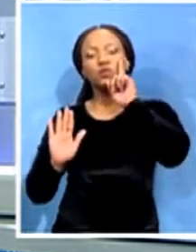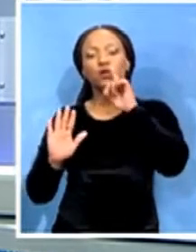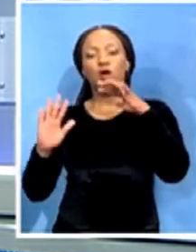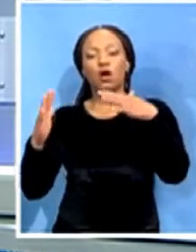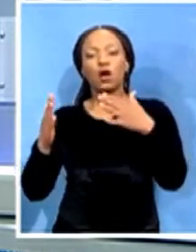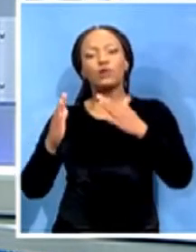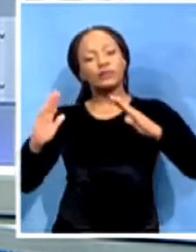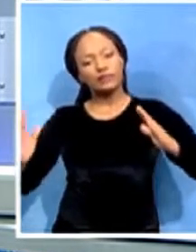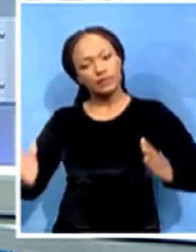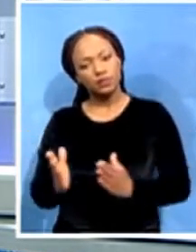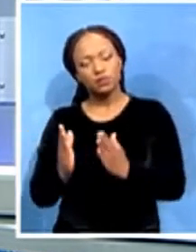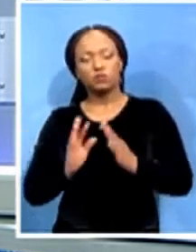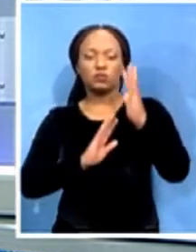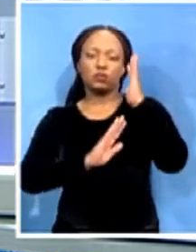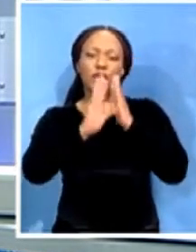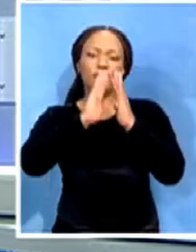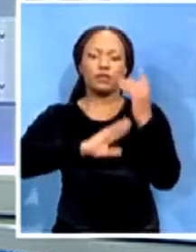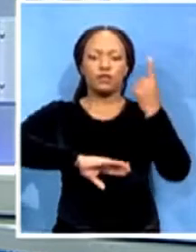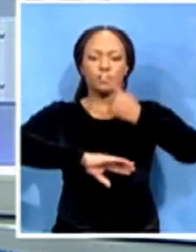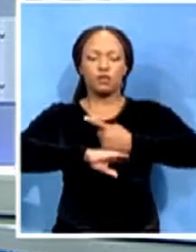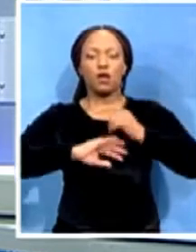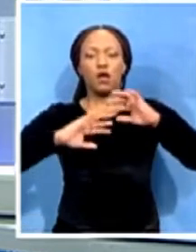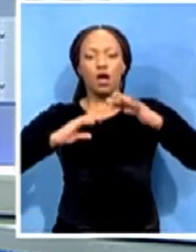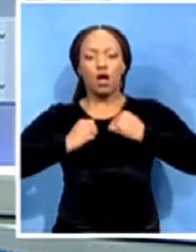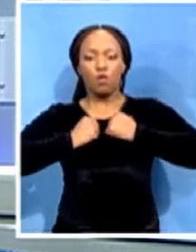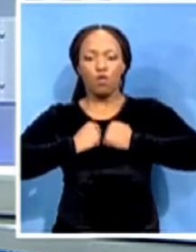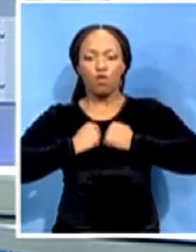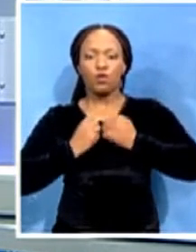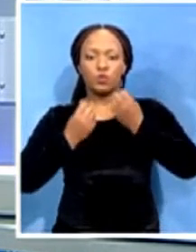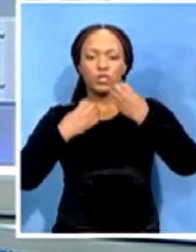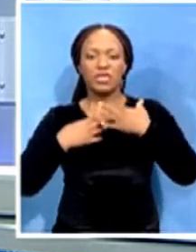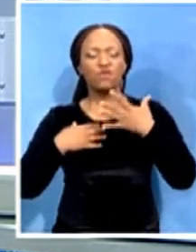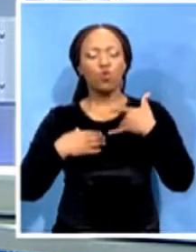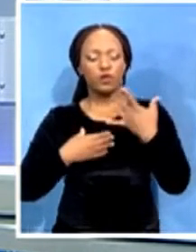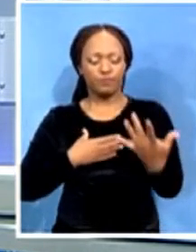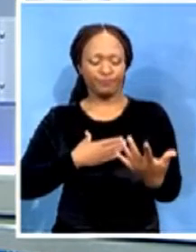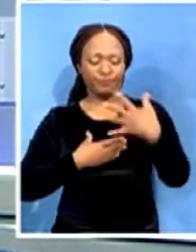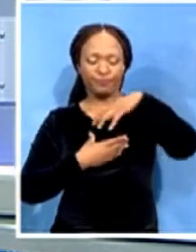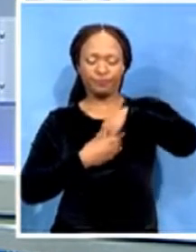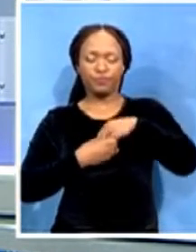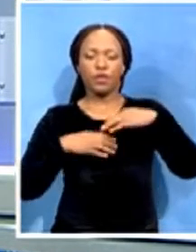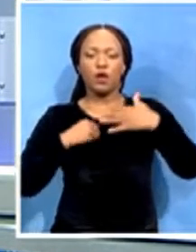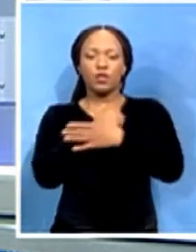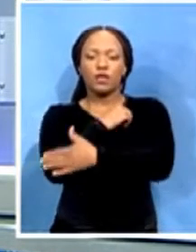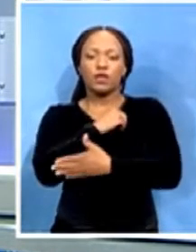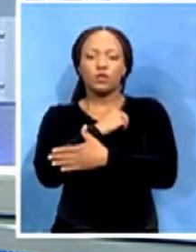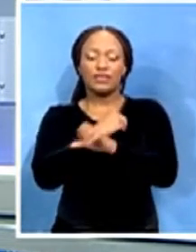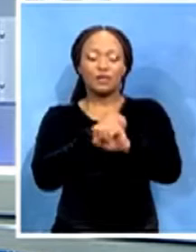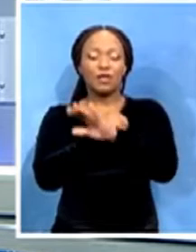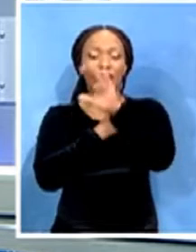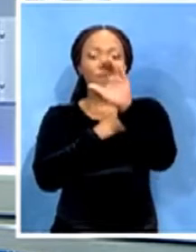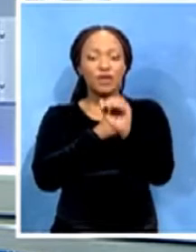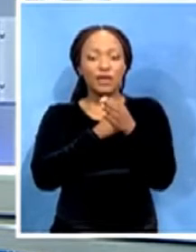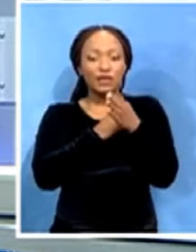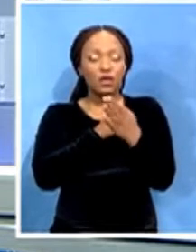how it gives us a sense of belonging in a country. South Africa belongs to all who live in it, united in